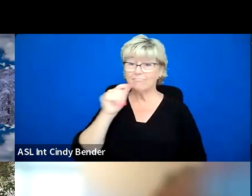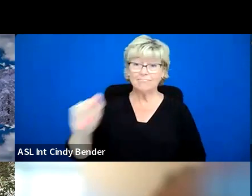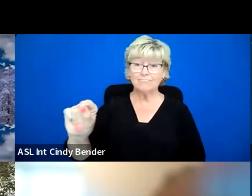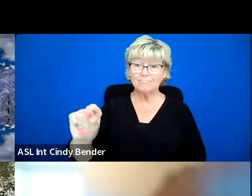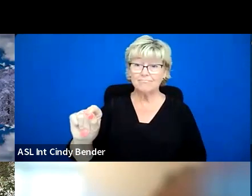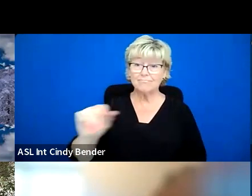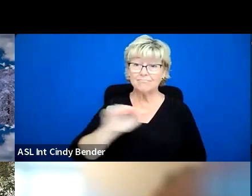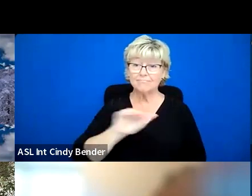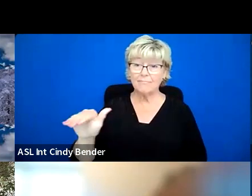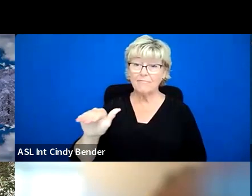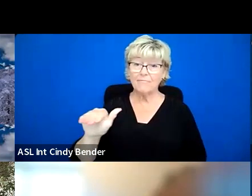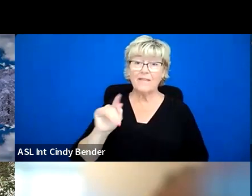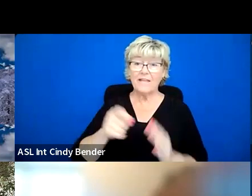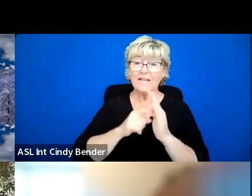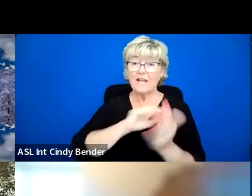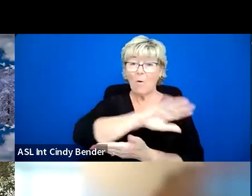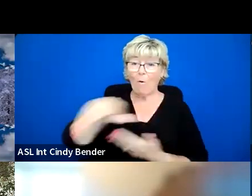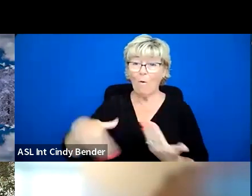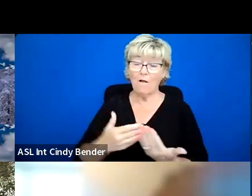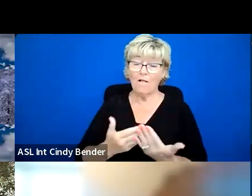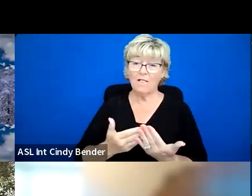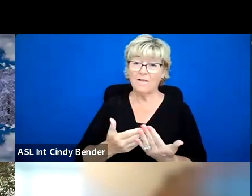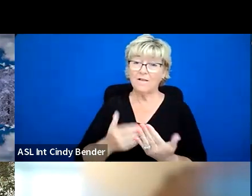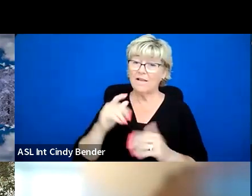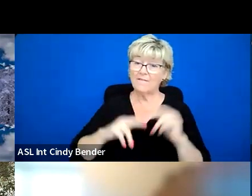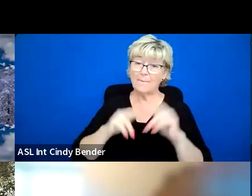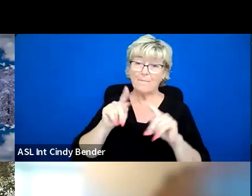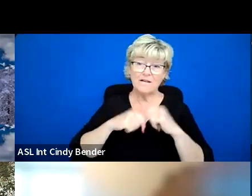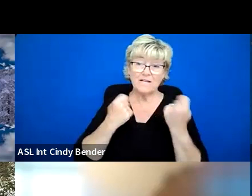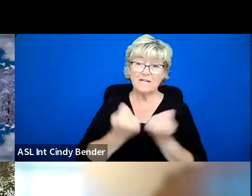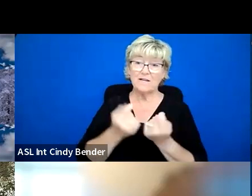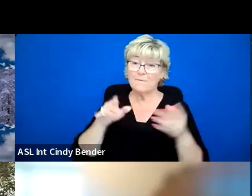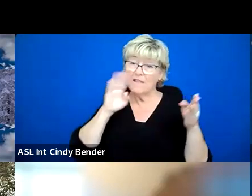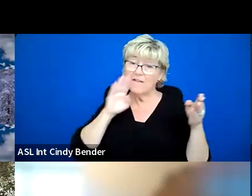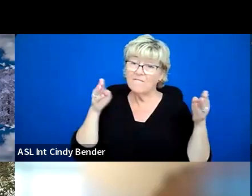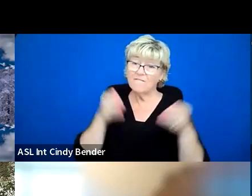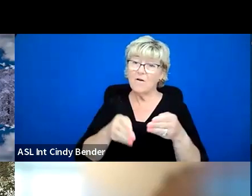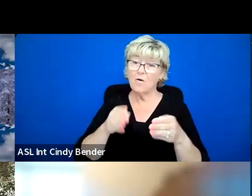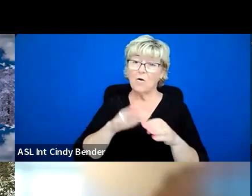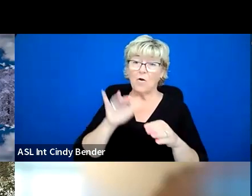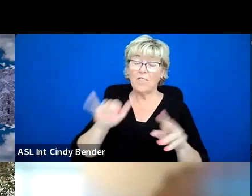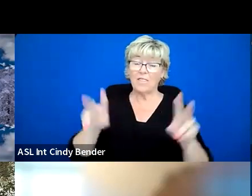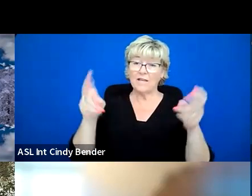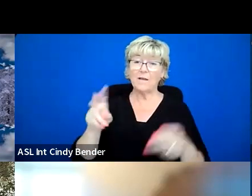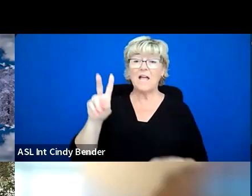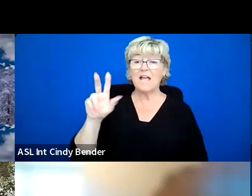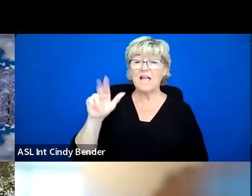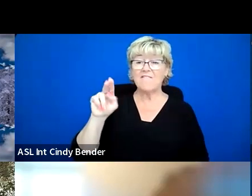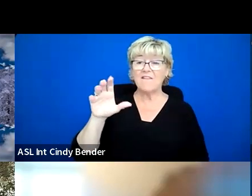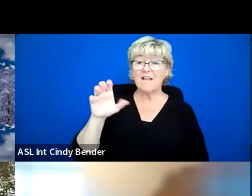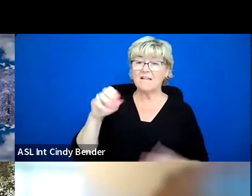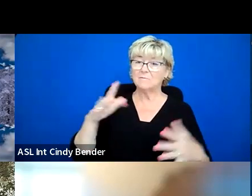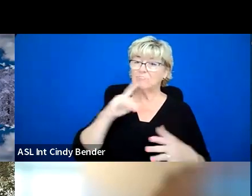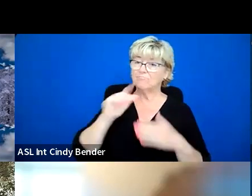so what it takes all of us. So you got to build that team that is really focusing on this subject. Vance has been a pioneer in